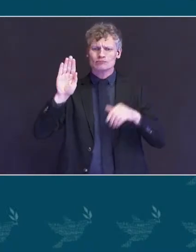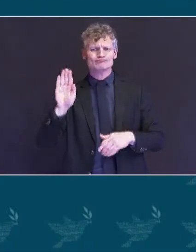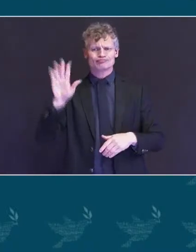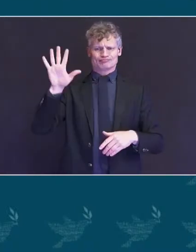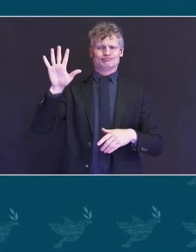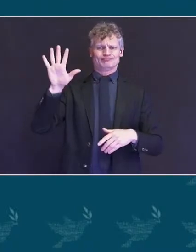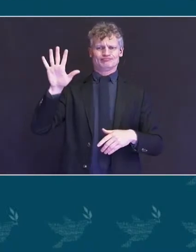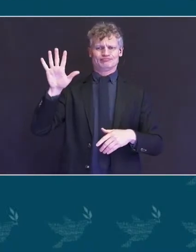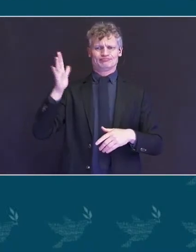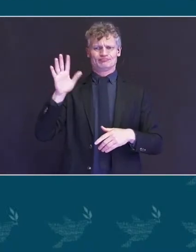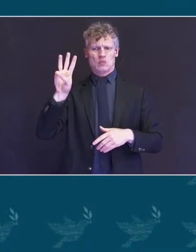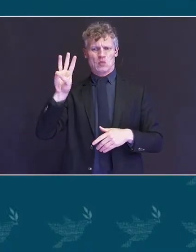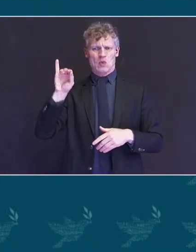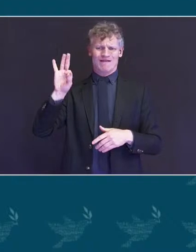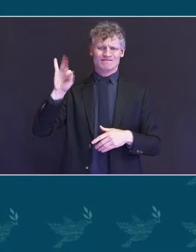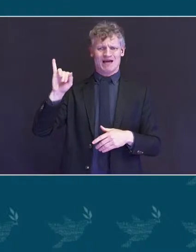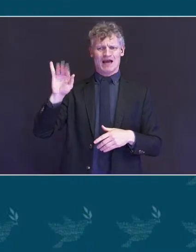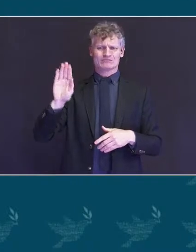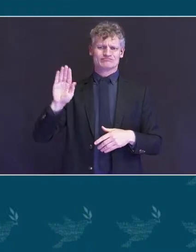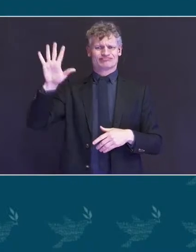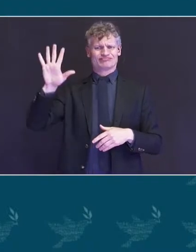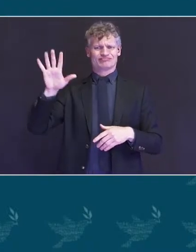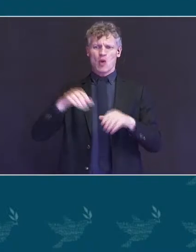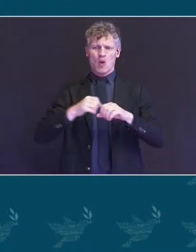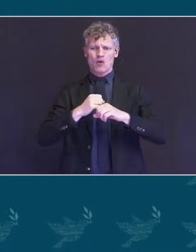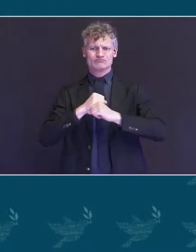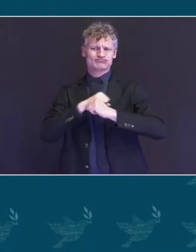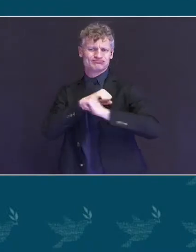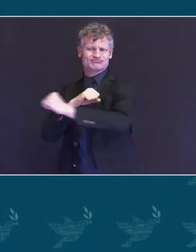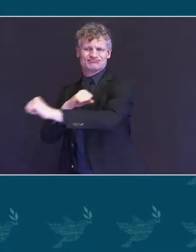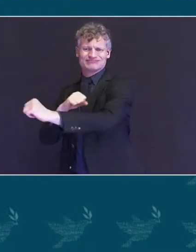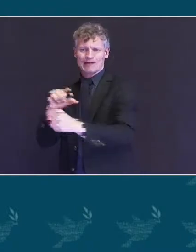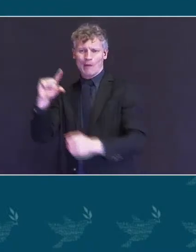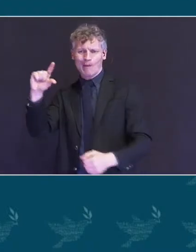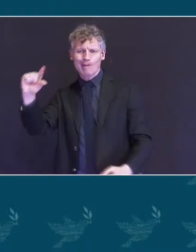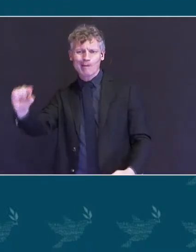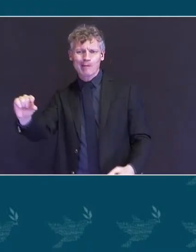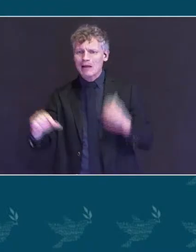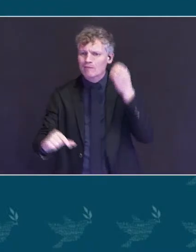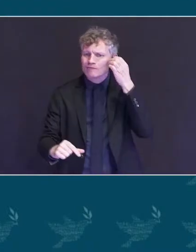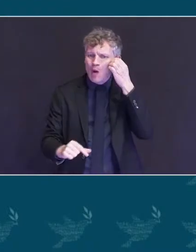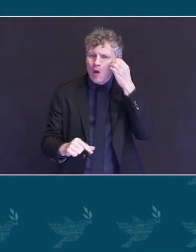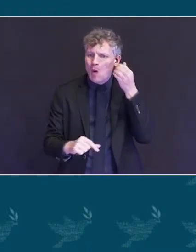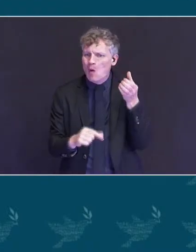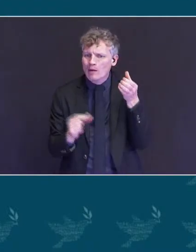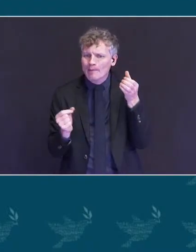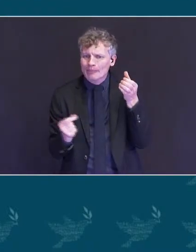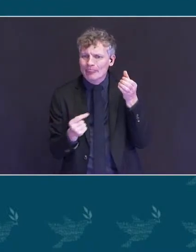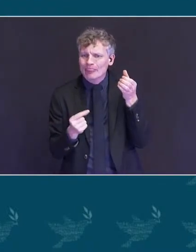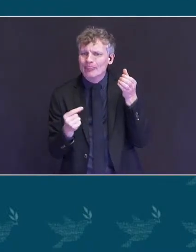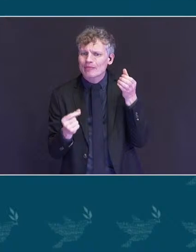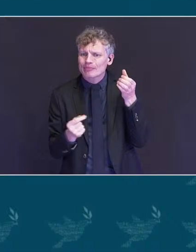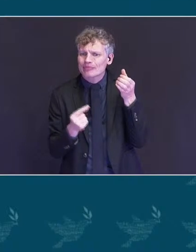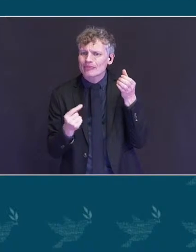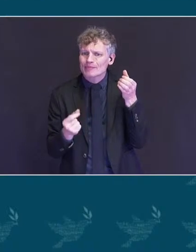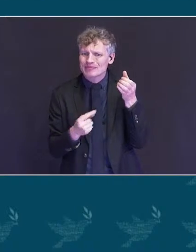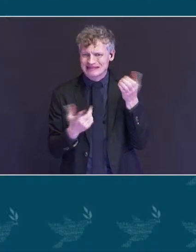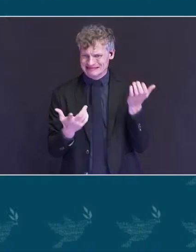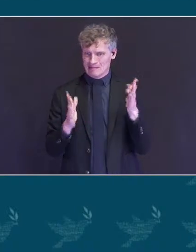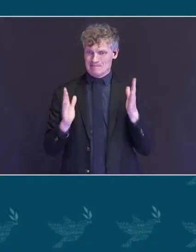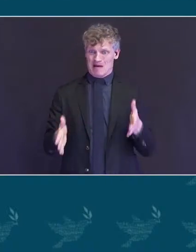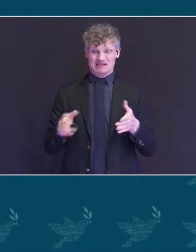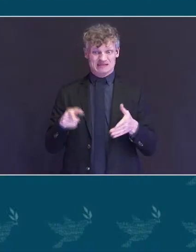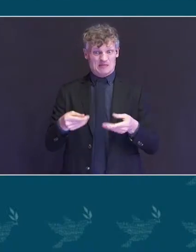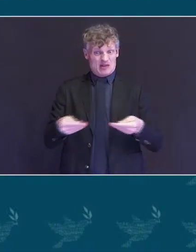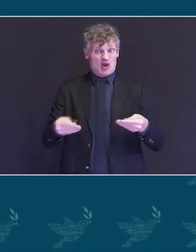that we must ensure that technology is designed for low bandwidth environments so that multilingual education